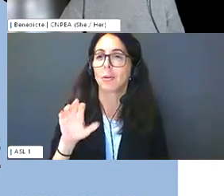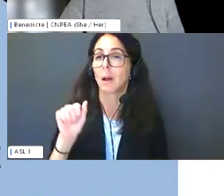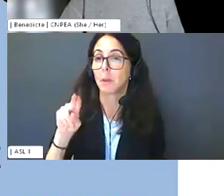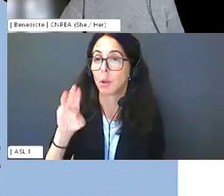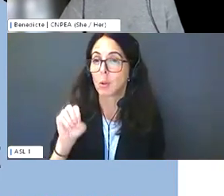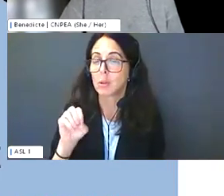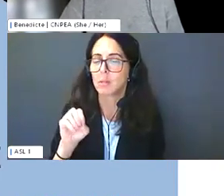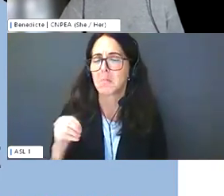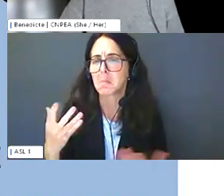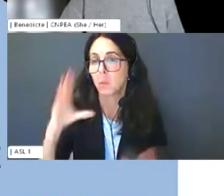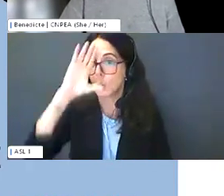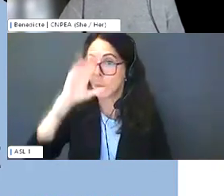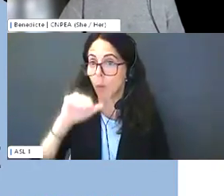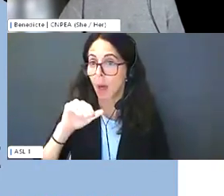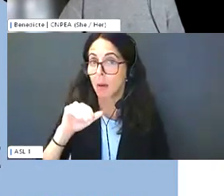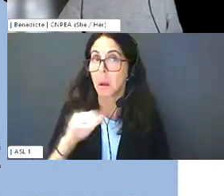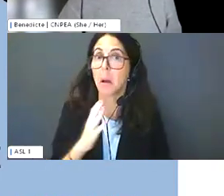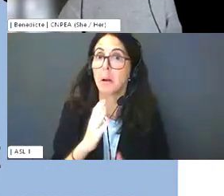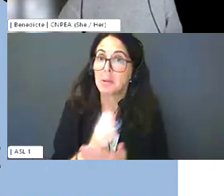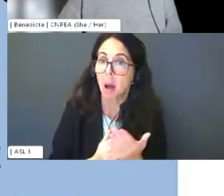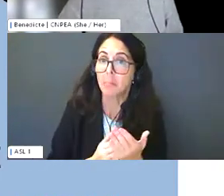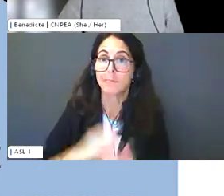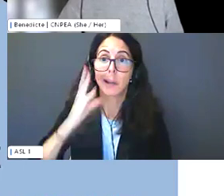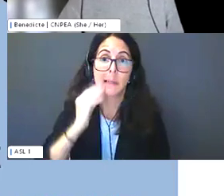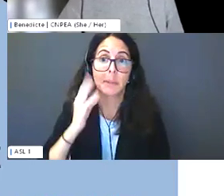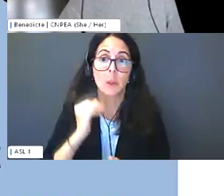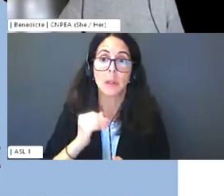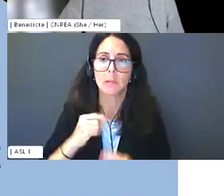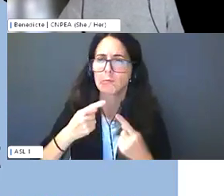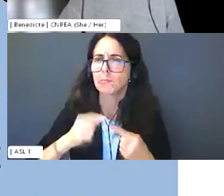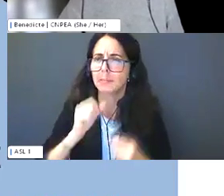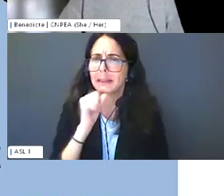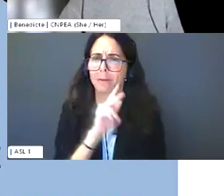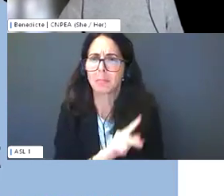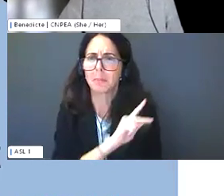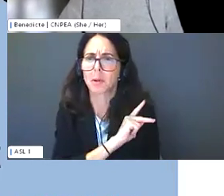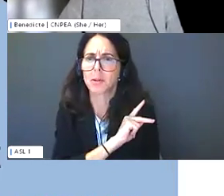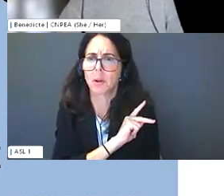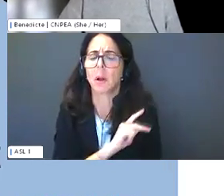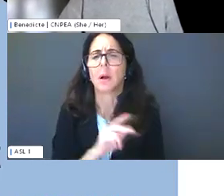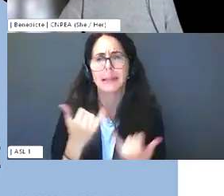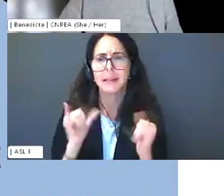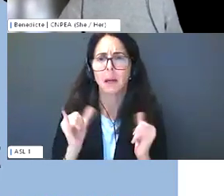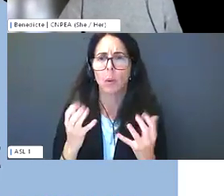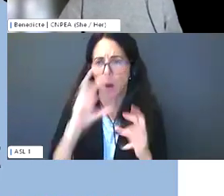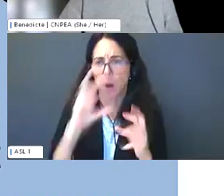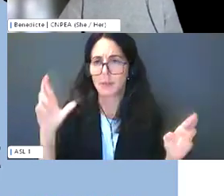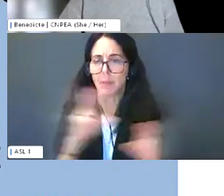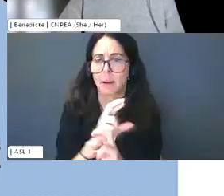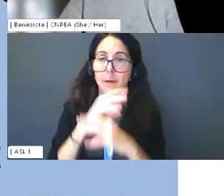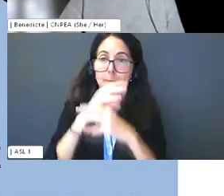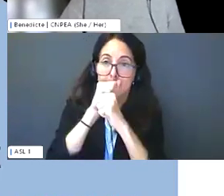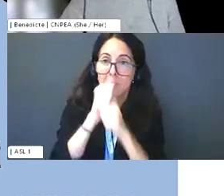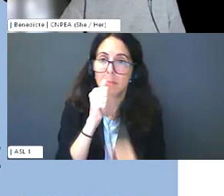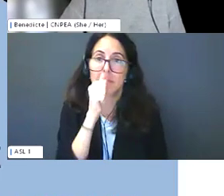be experiencing some personal circumstances. But we would like to respect everyone's privacy and confidentiality. If you